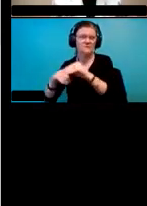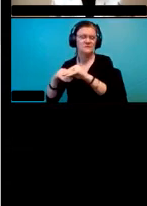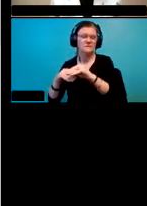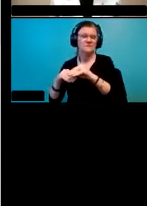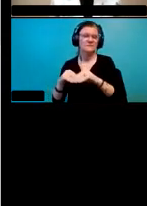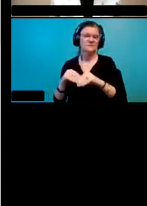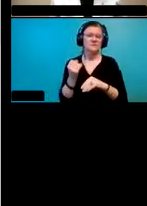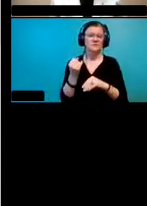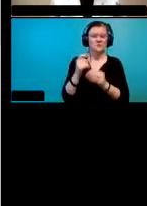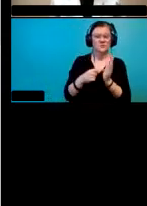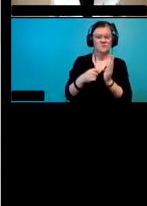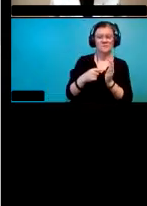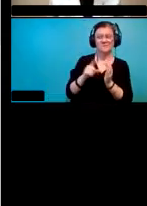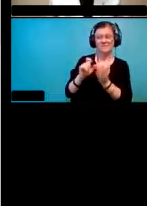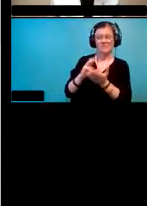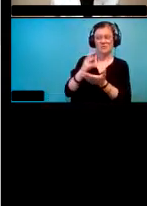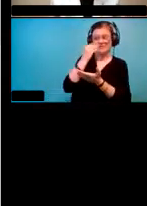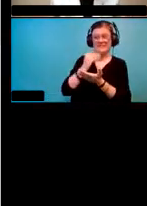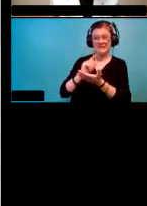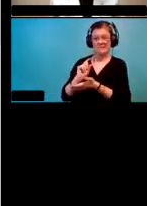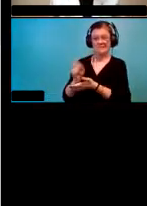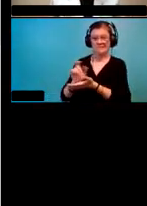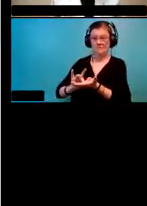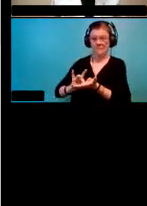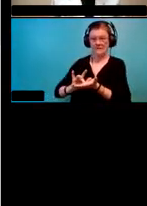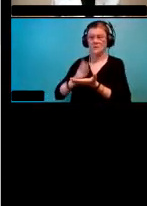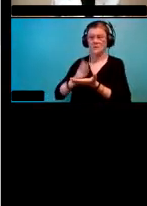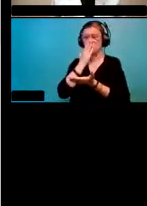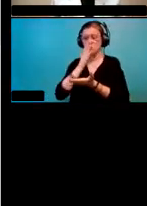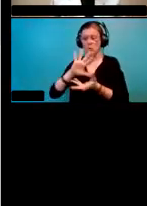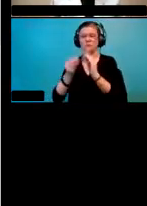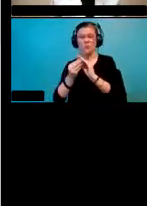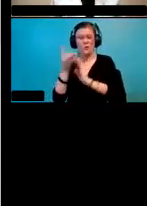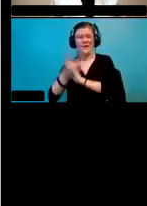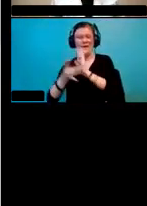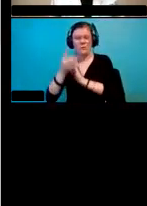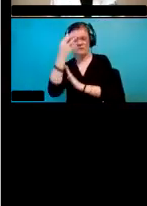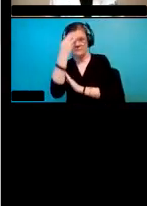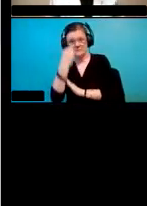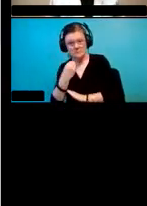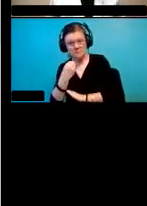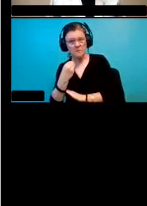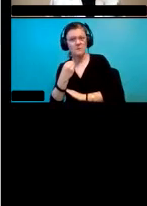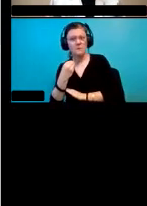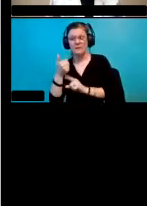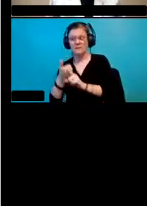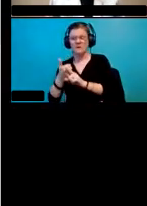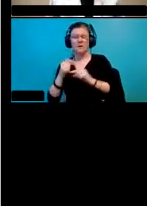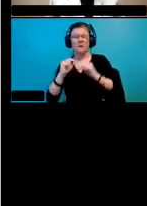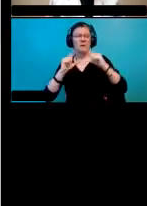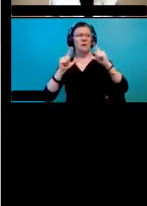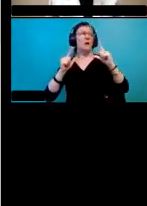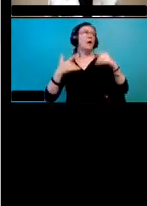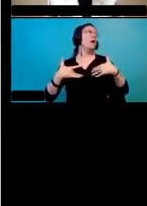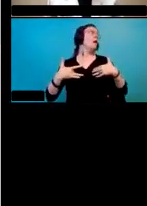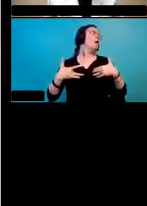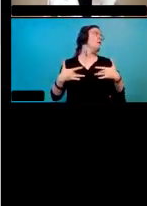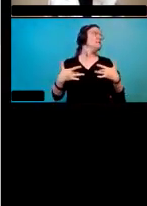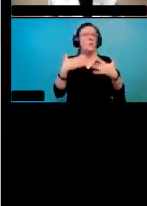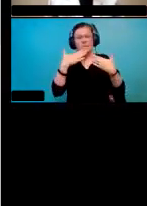matter of treating that sleep at night so that you get a good consolidated sleep. You feel like you have that restorative